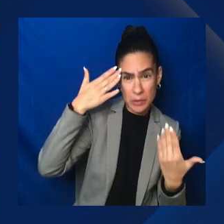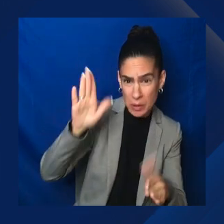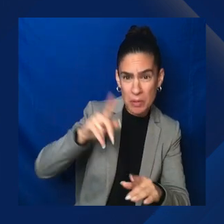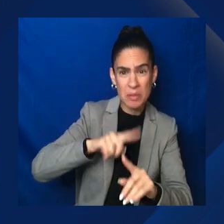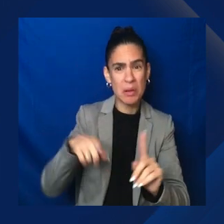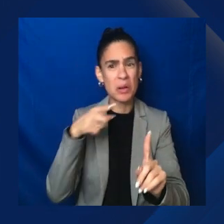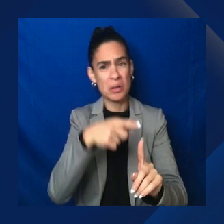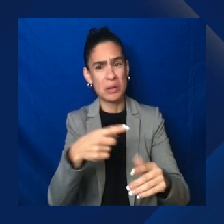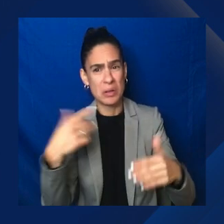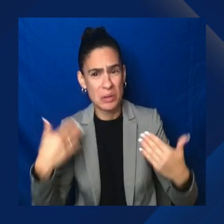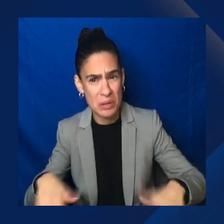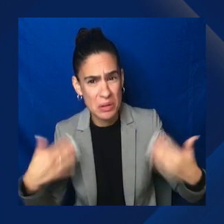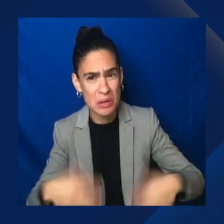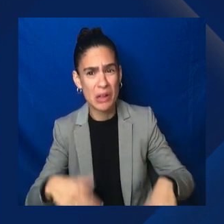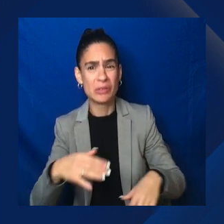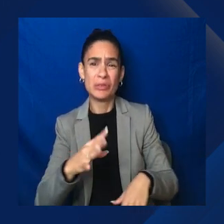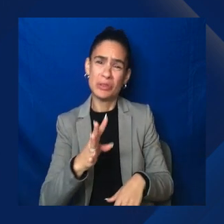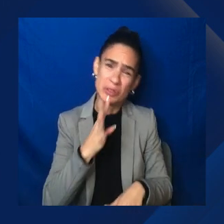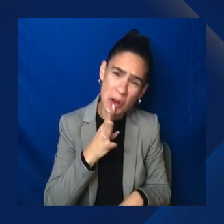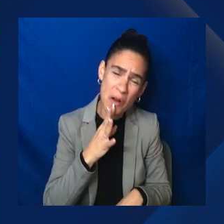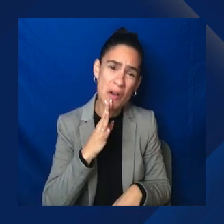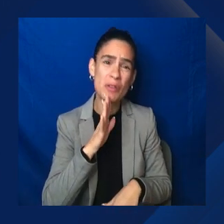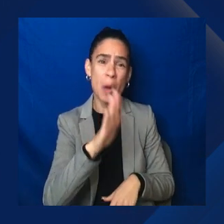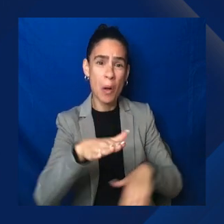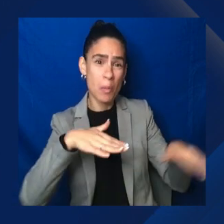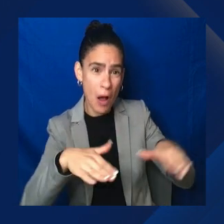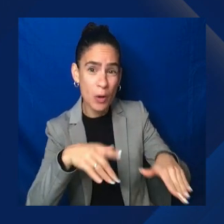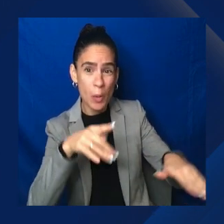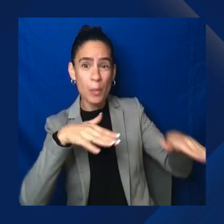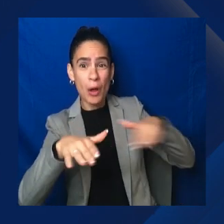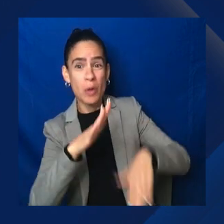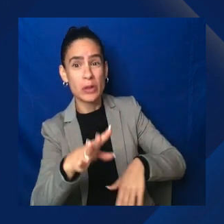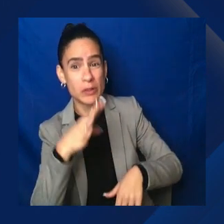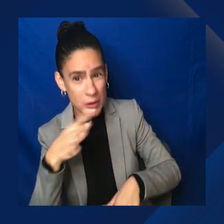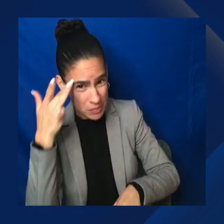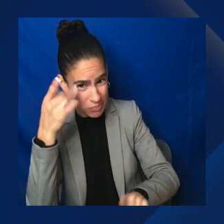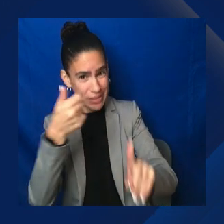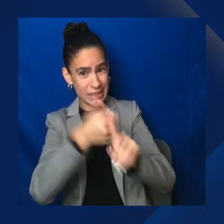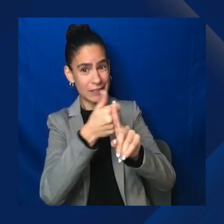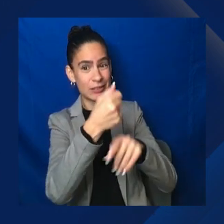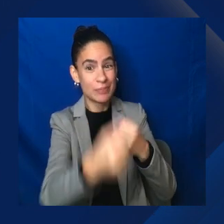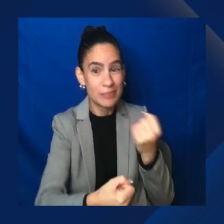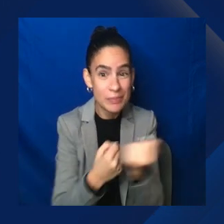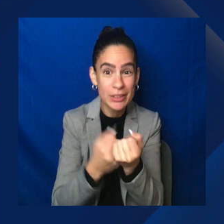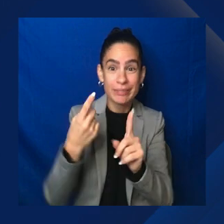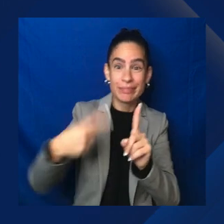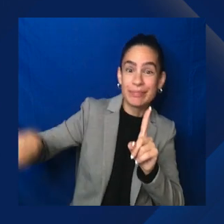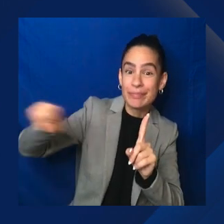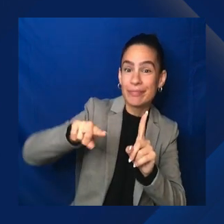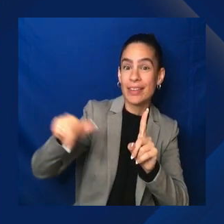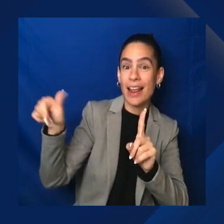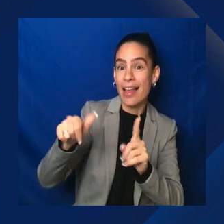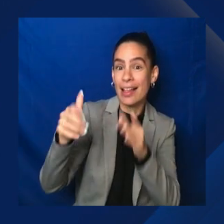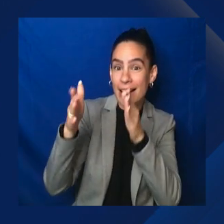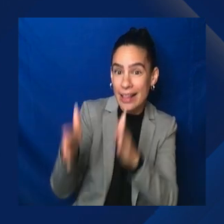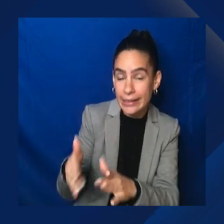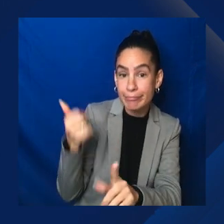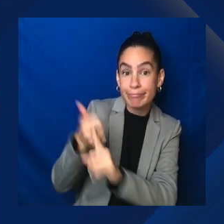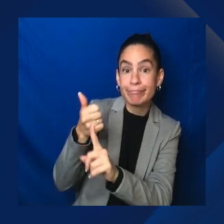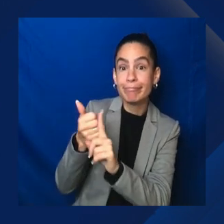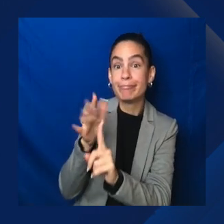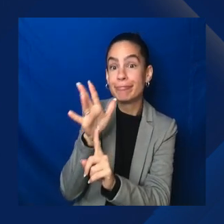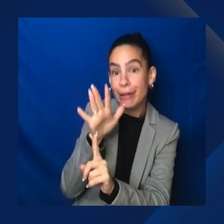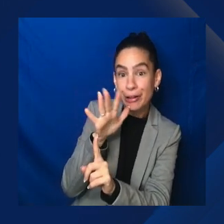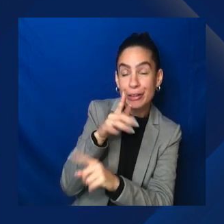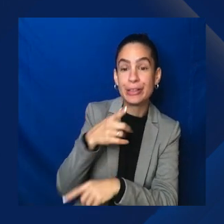know how you have supported athletes who are moms who might need some help taking